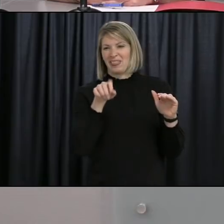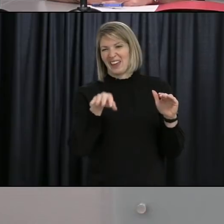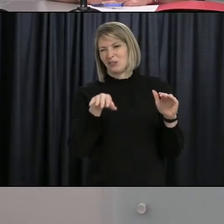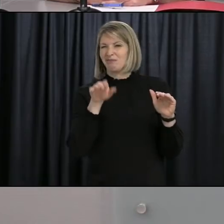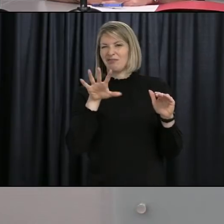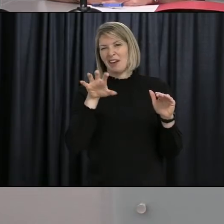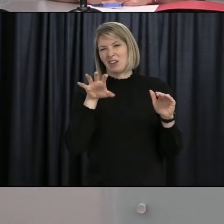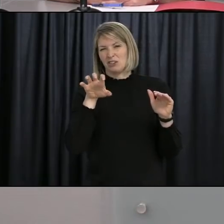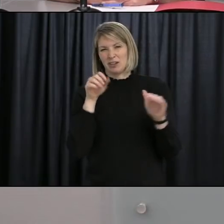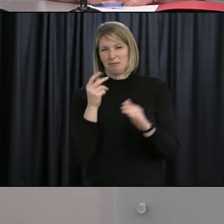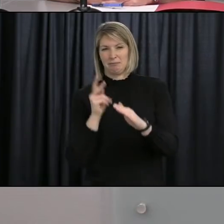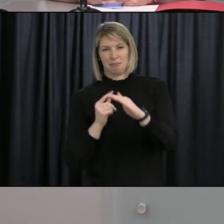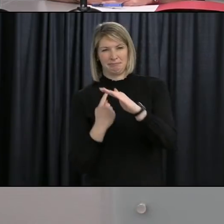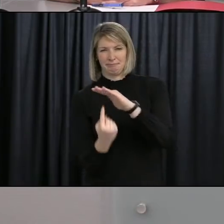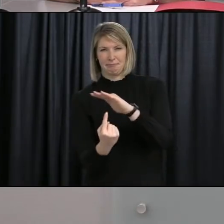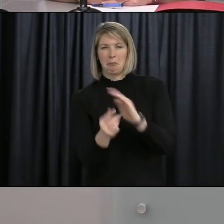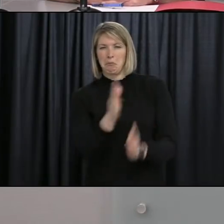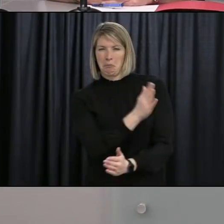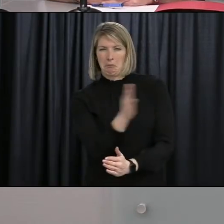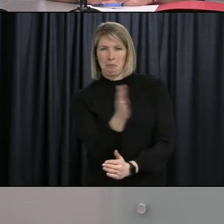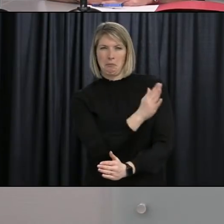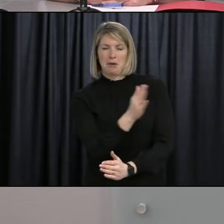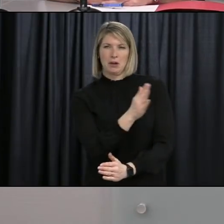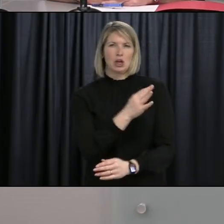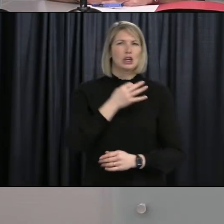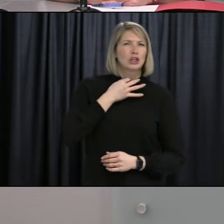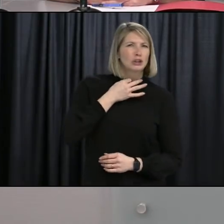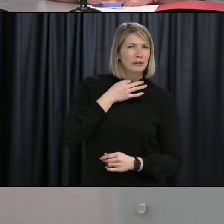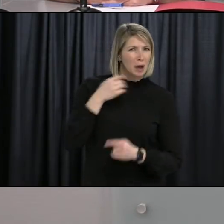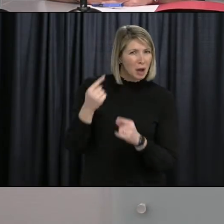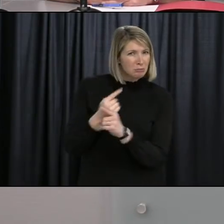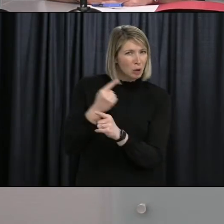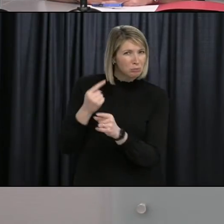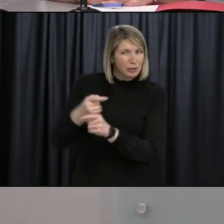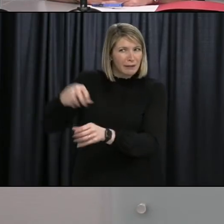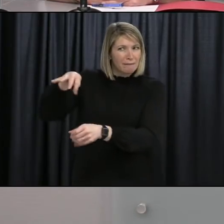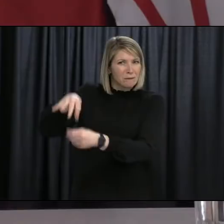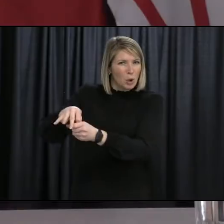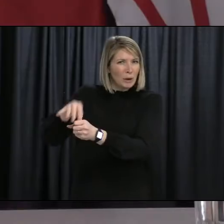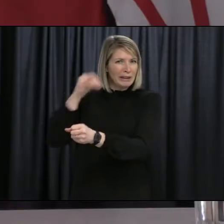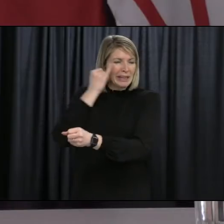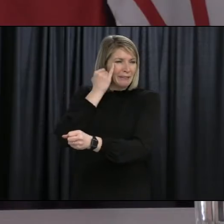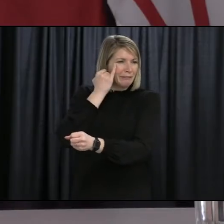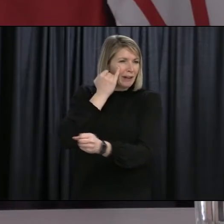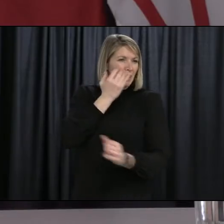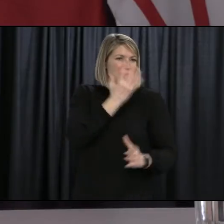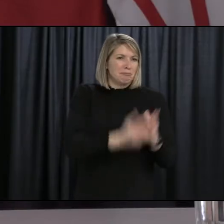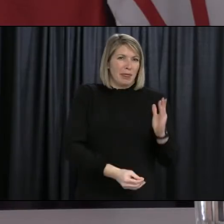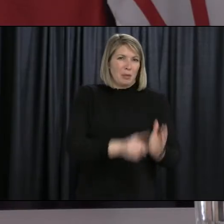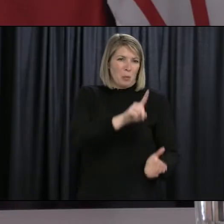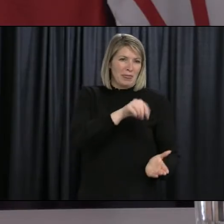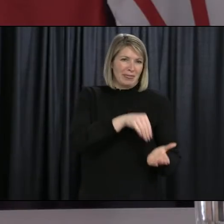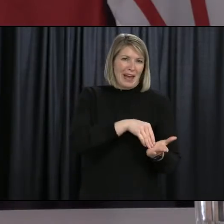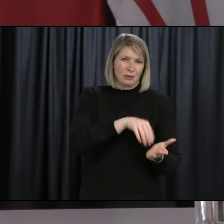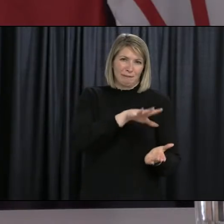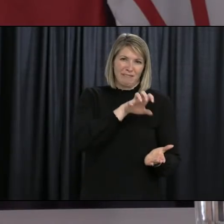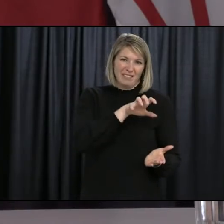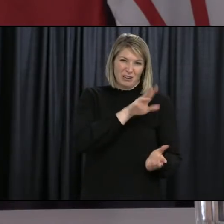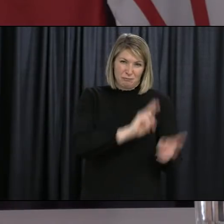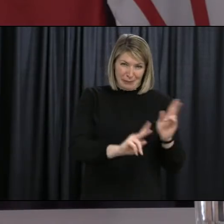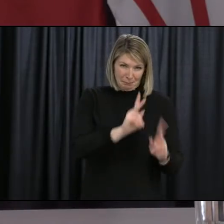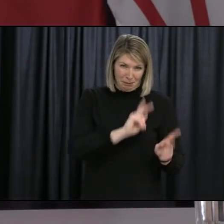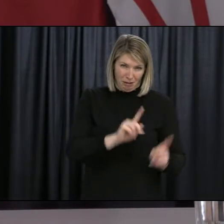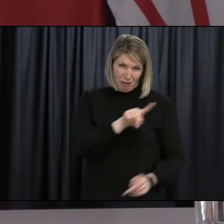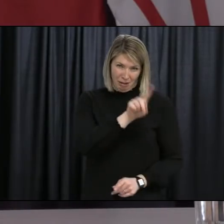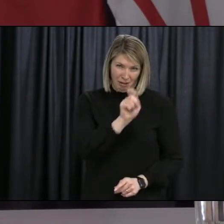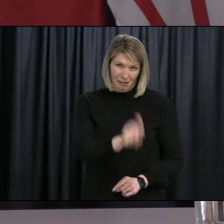Given that, is it appropriate to hold an election on this Saturday? Well, I mean, Mr. Chalk is looking